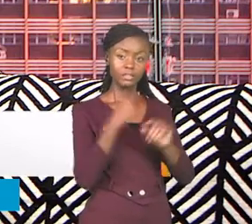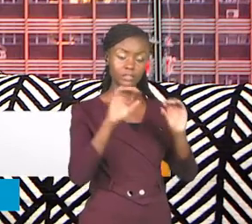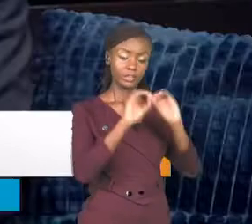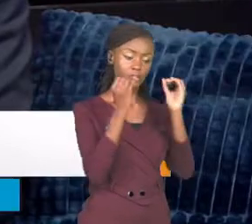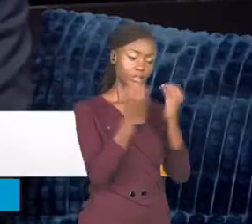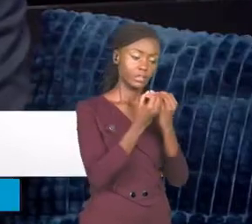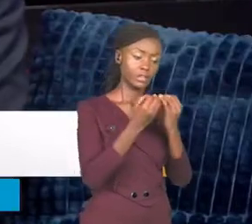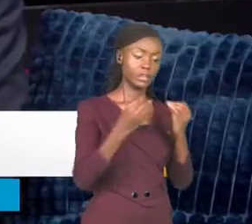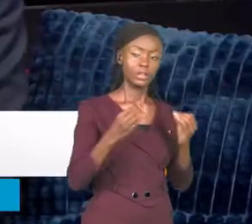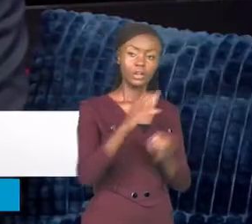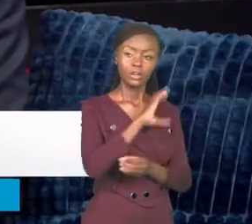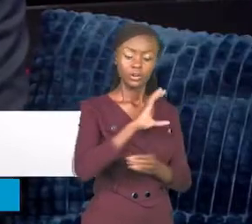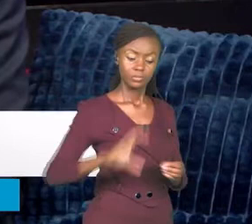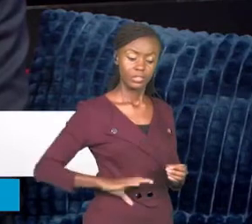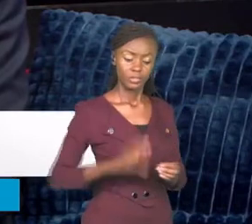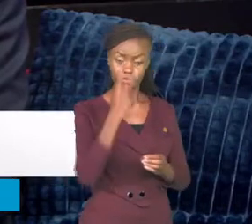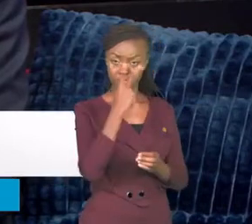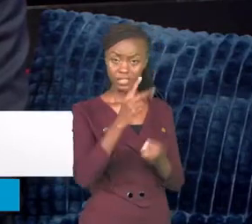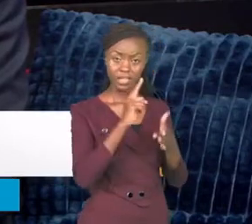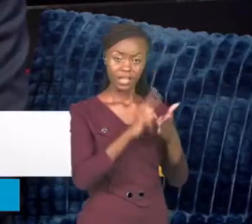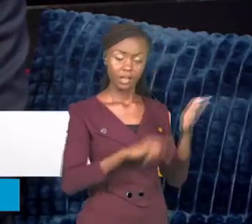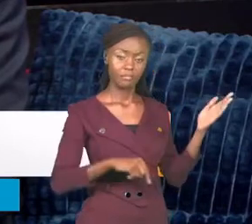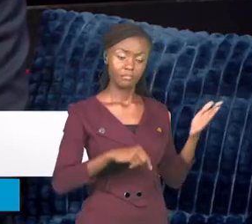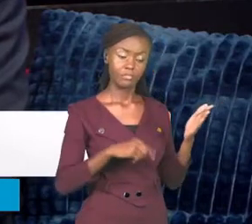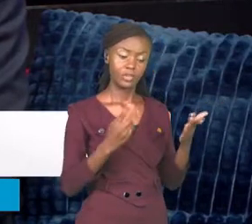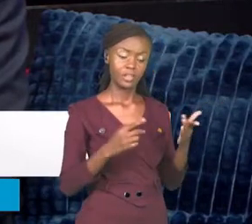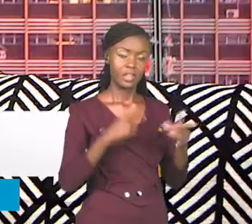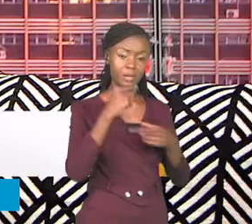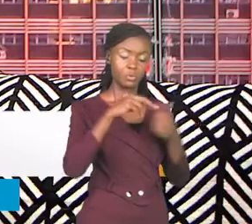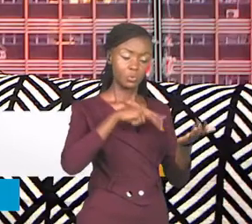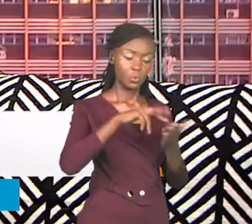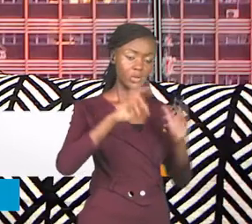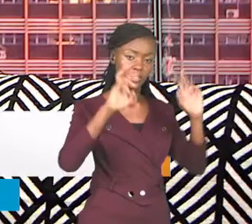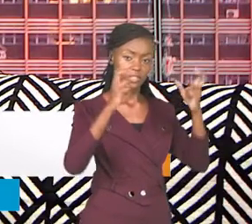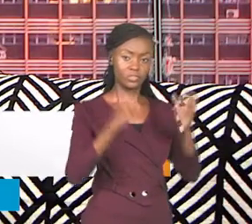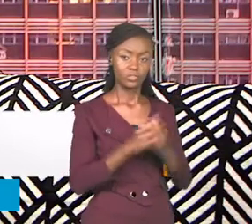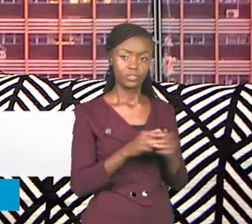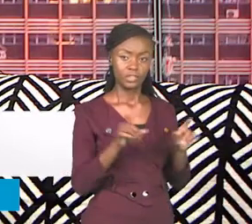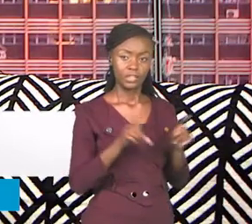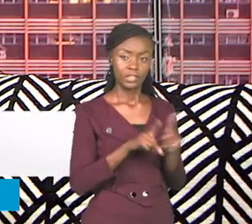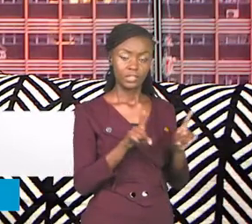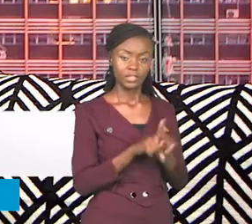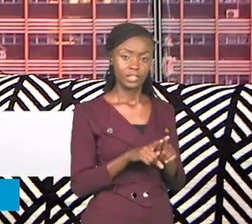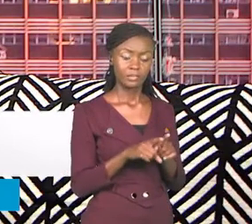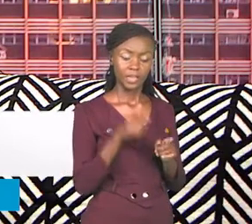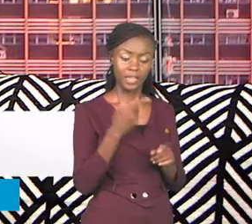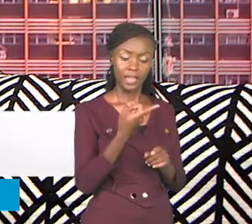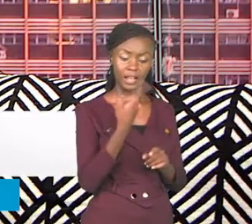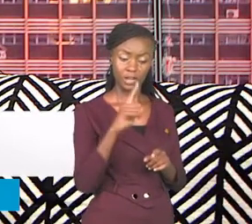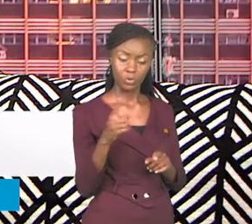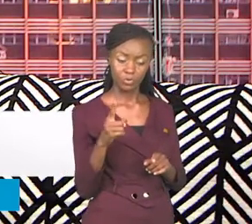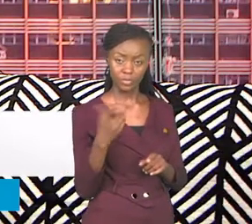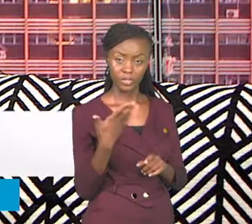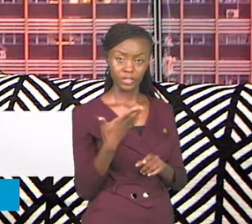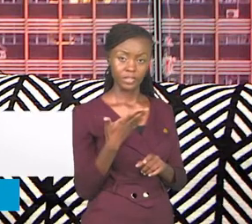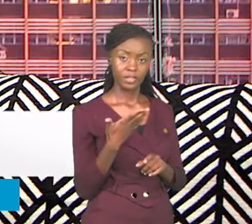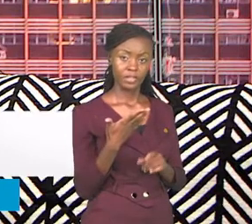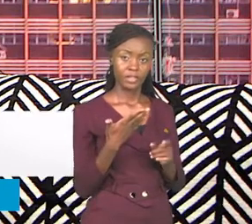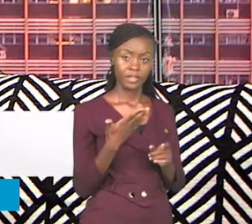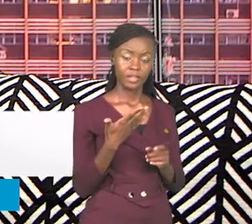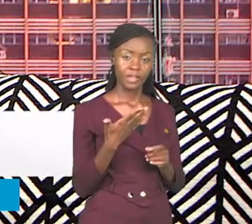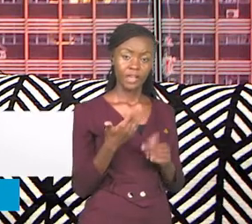committee to look at just pedestrian issues in Nairobi. And in this interagency committee, we